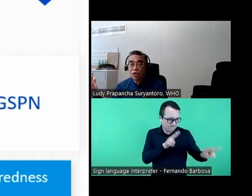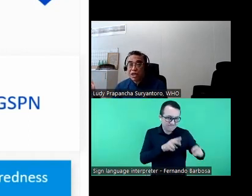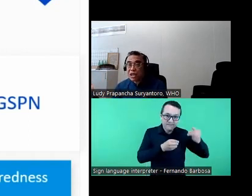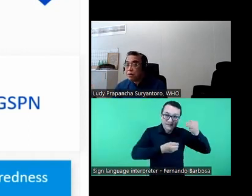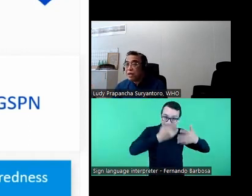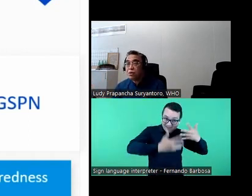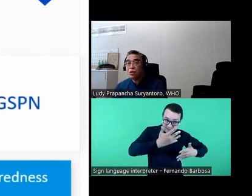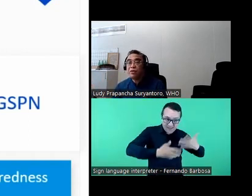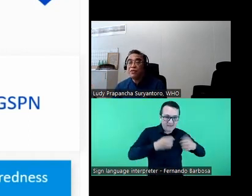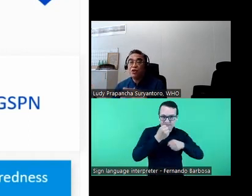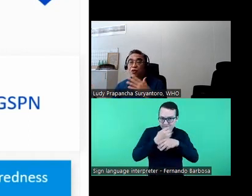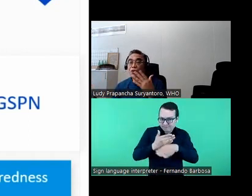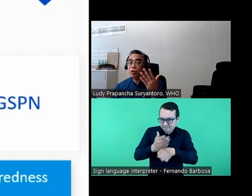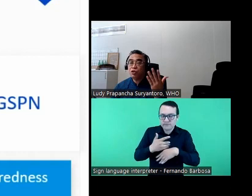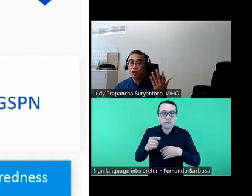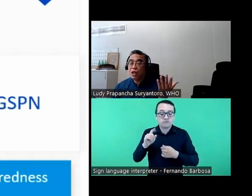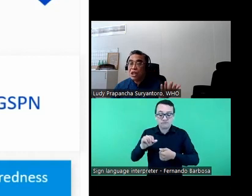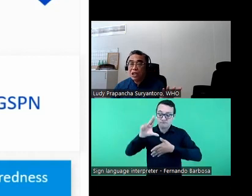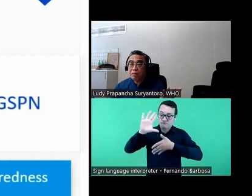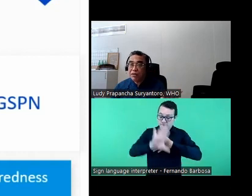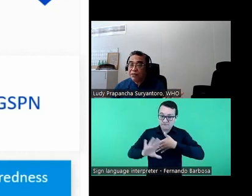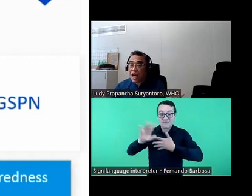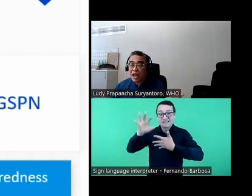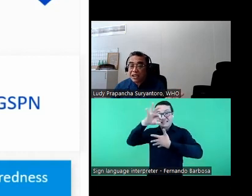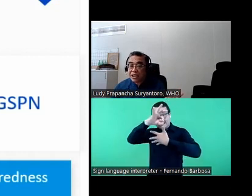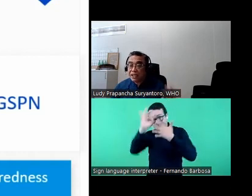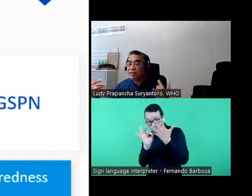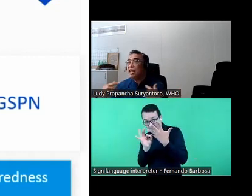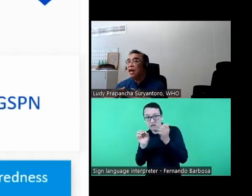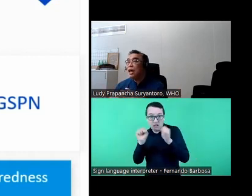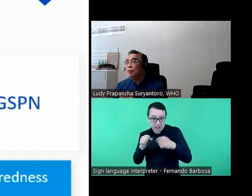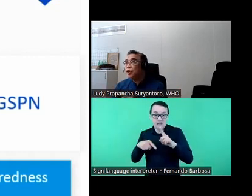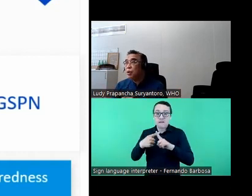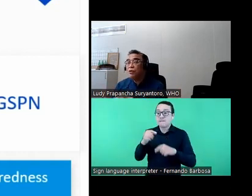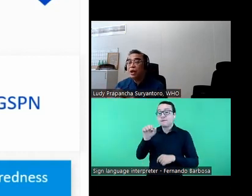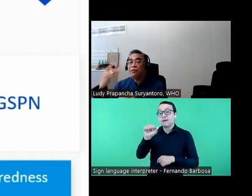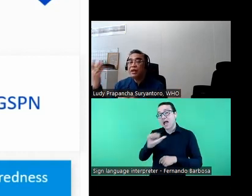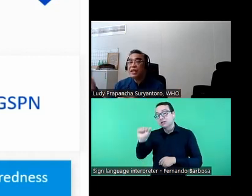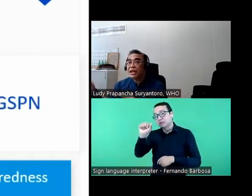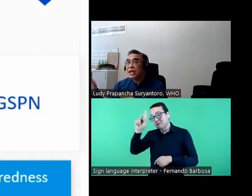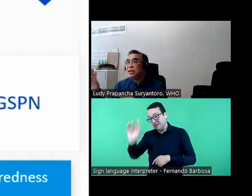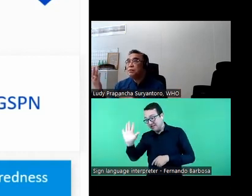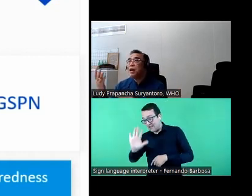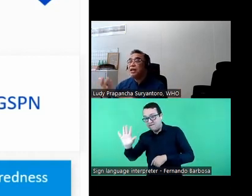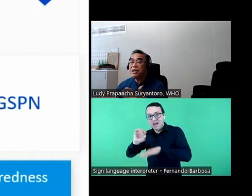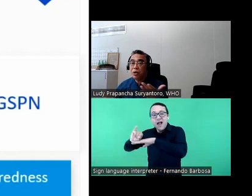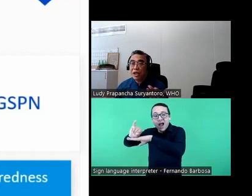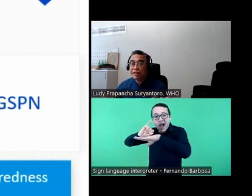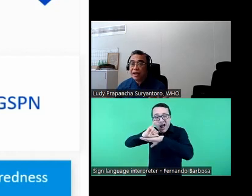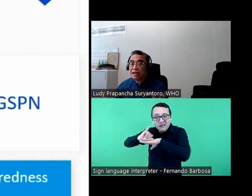success story in Caribbean could be very useful to the Pacific Islanders. How Cape Verde can